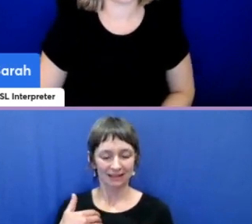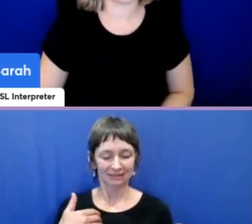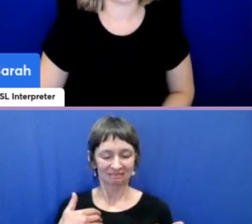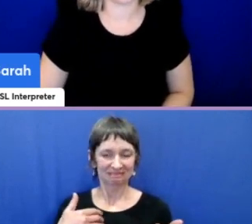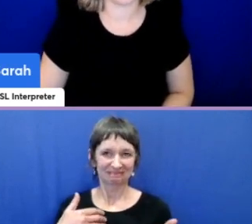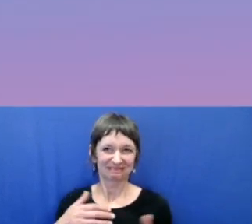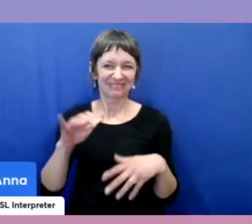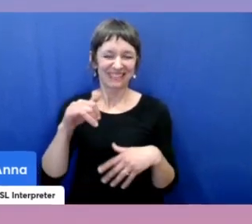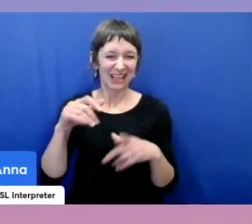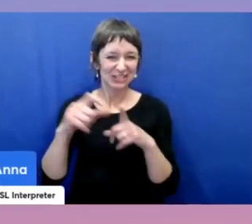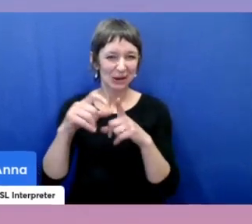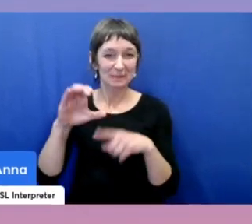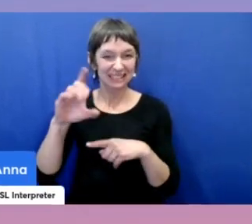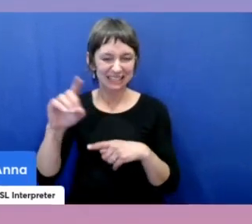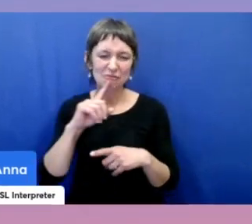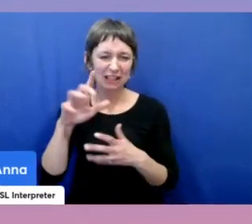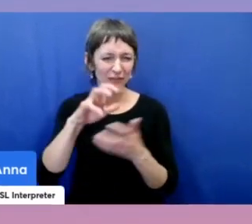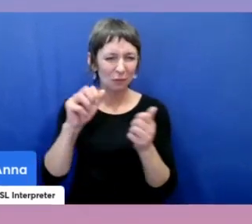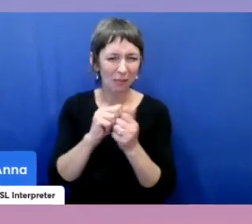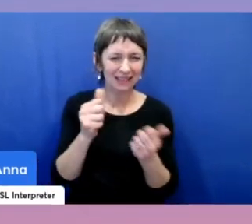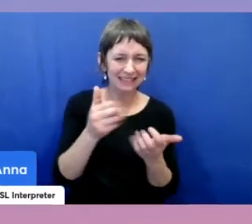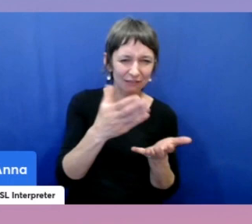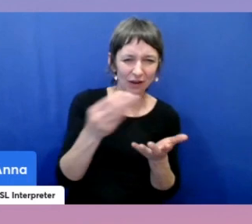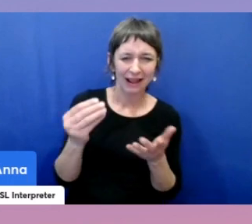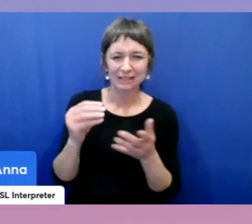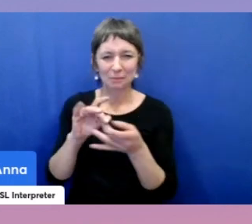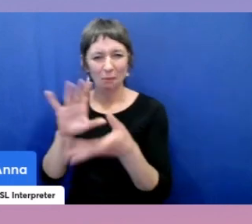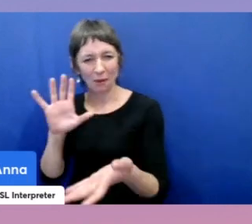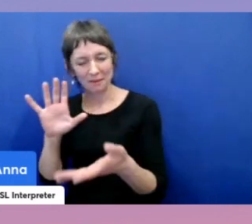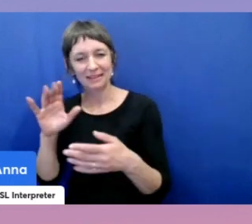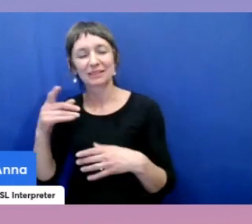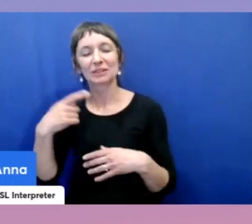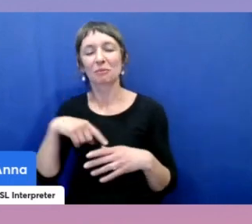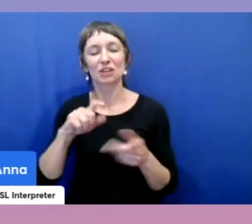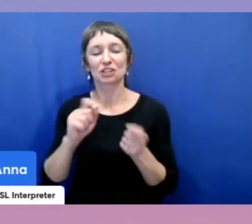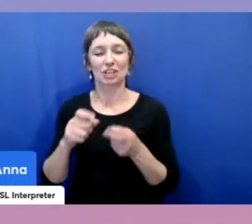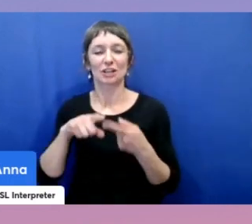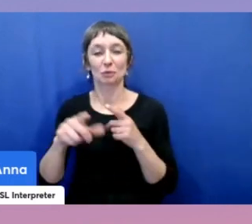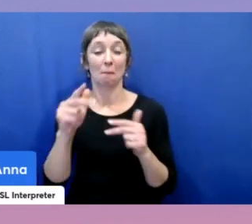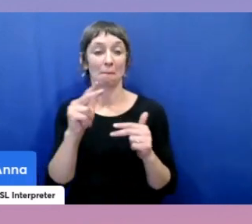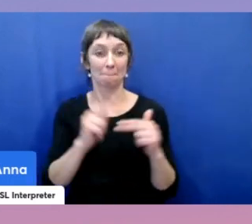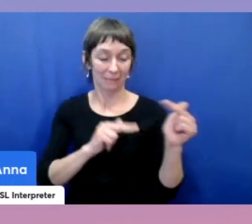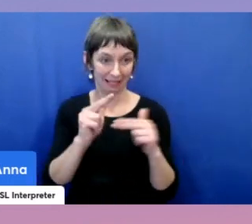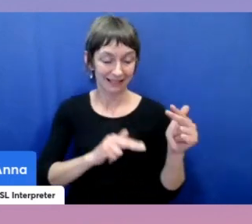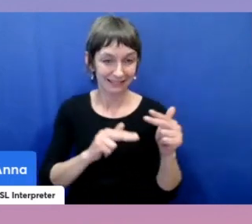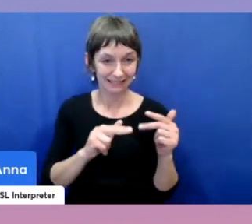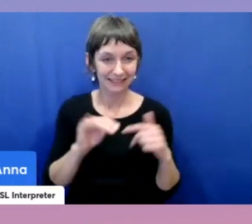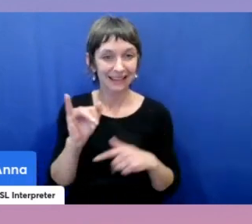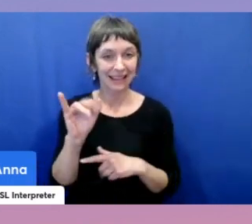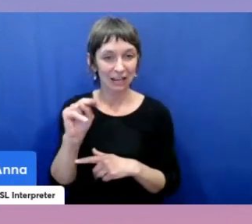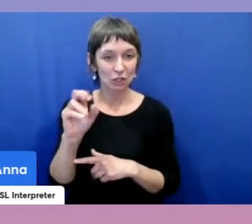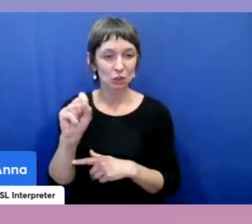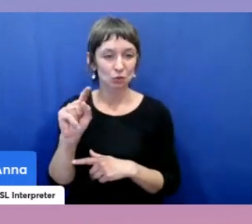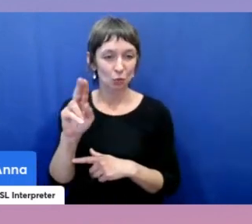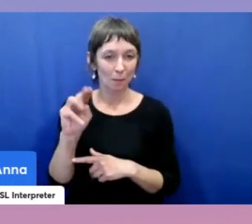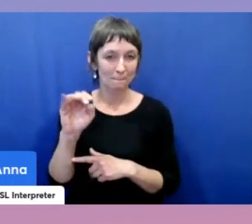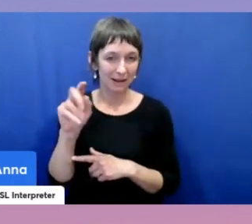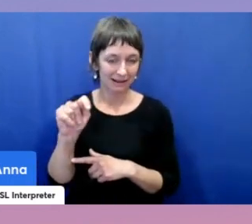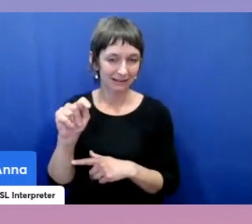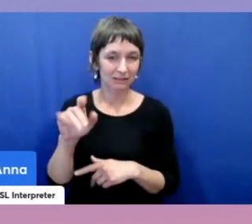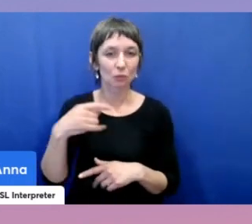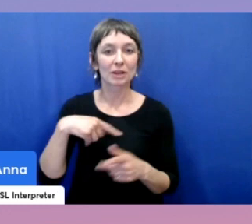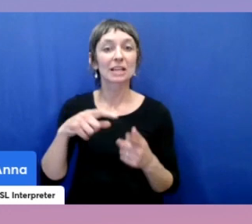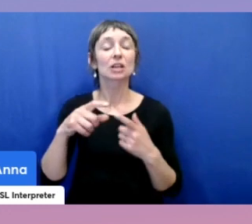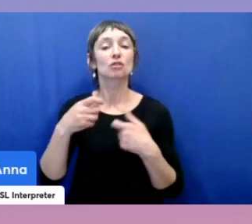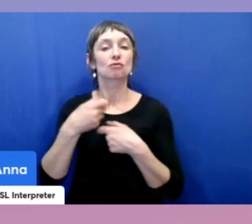because it's kind of confusing with the delivery and deployment. So we just change it into build instrument. So we create this